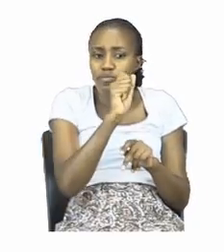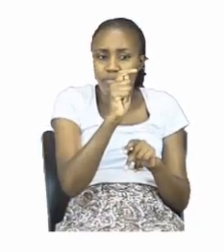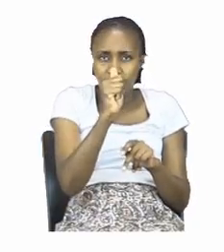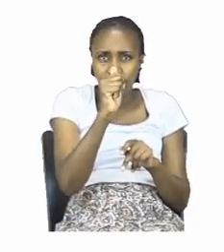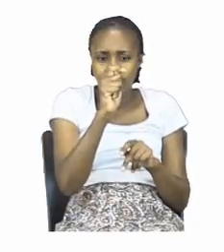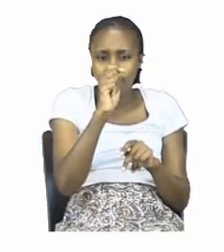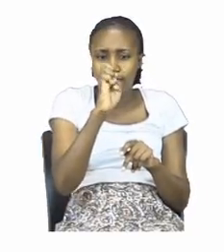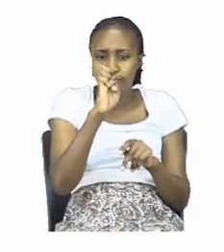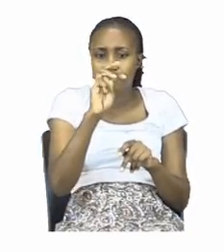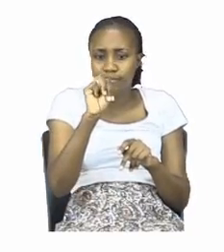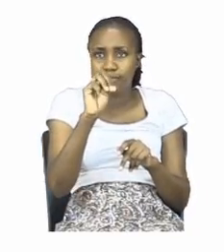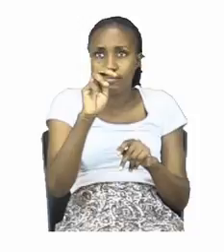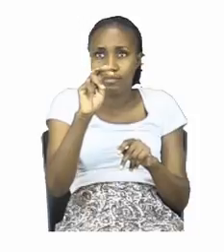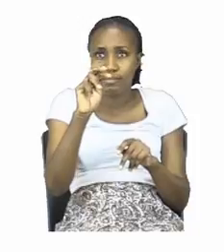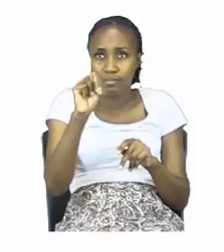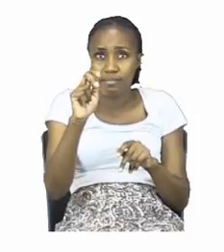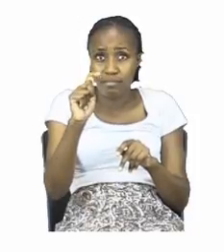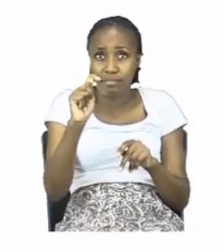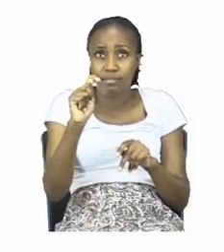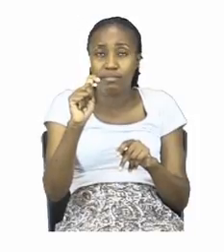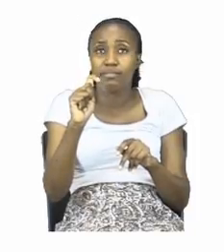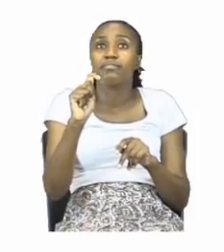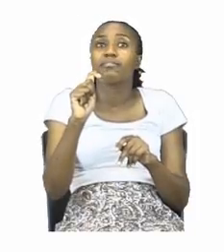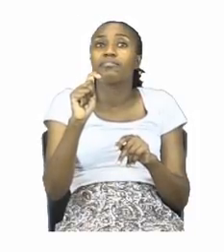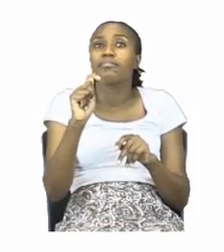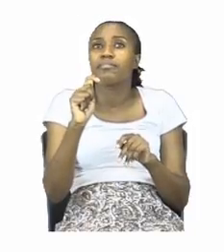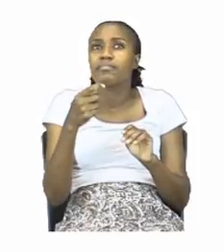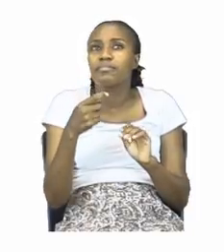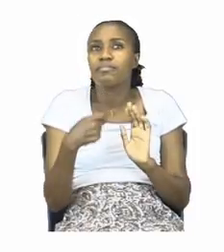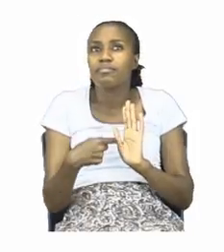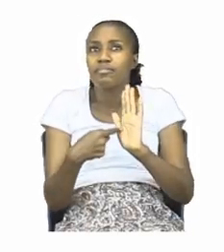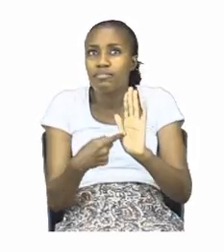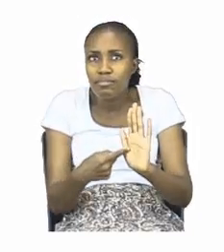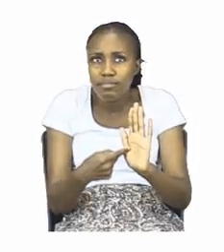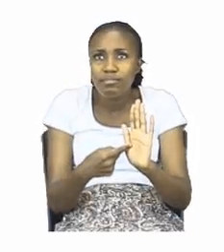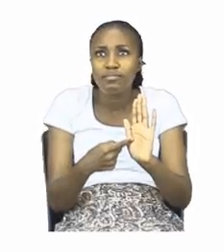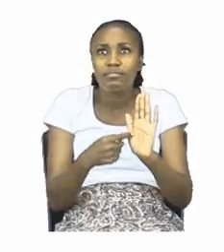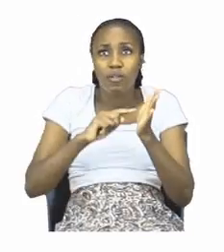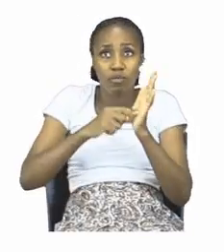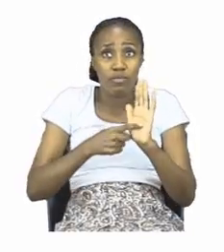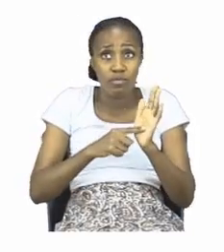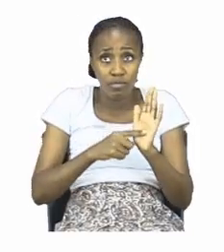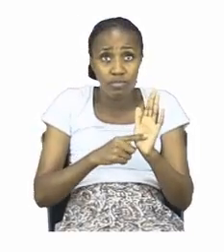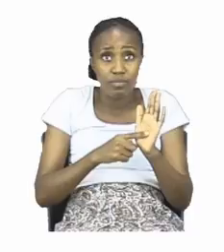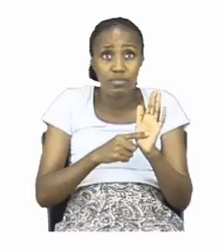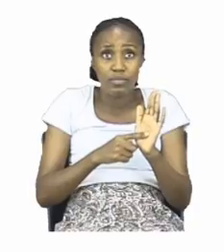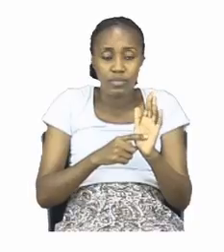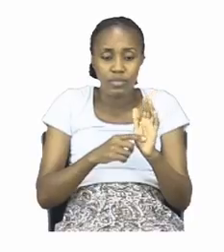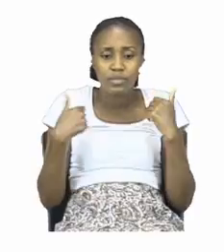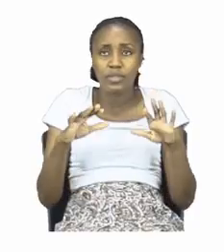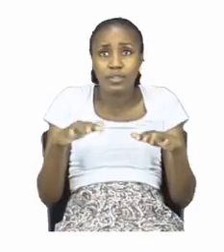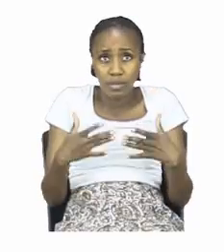tells something. And it starts with a capital letter, then it ends with a